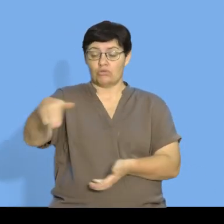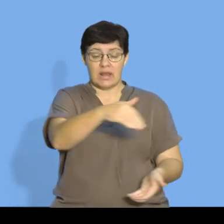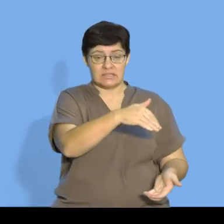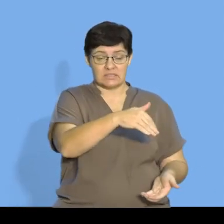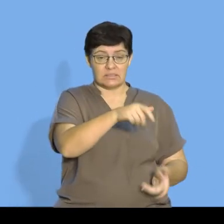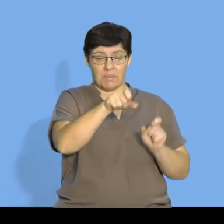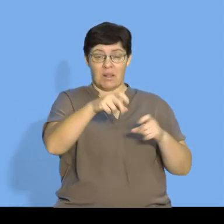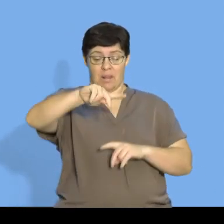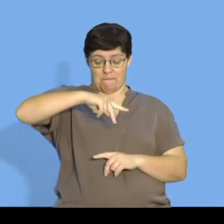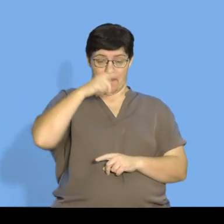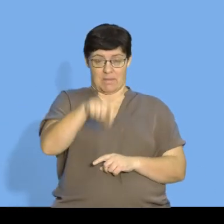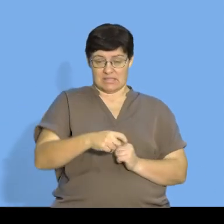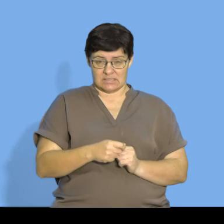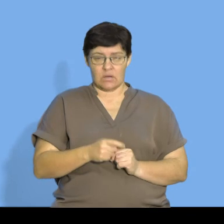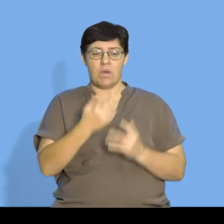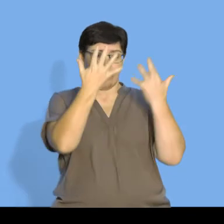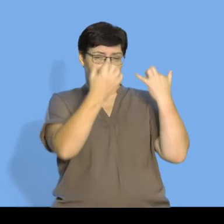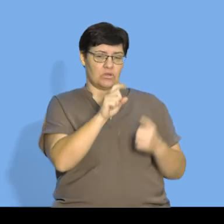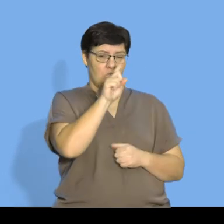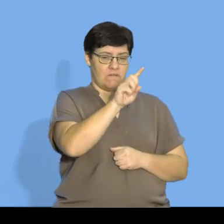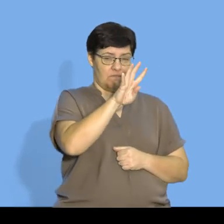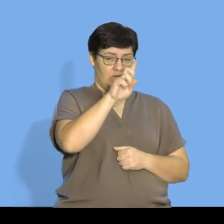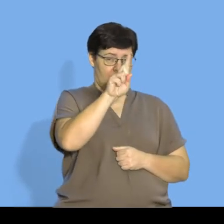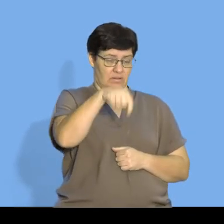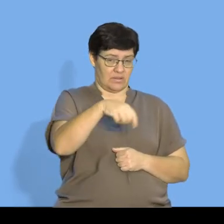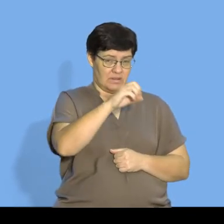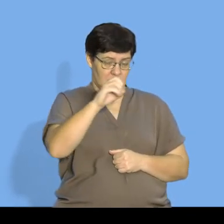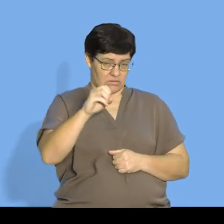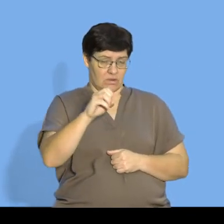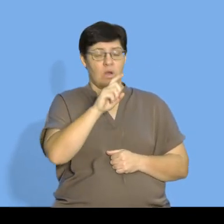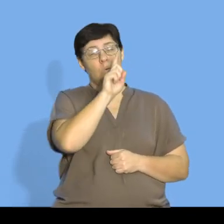Collection from our debtors, we budgeted